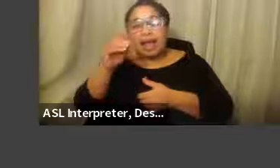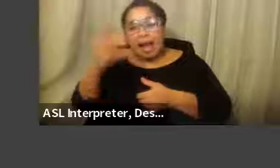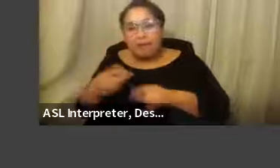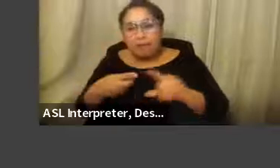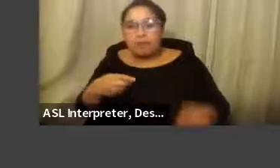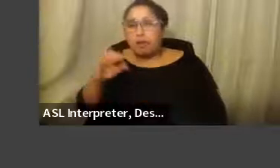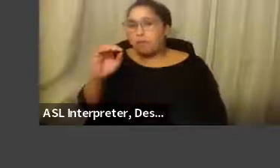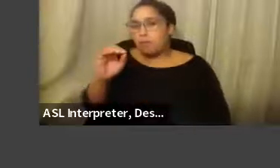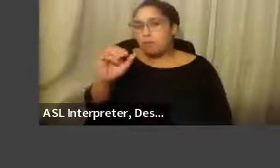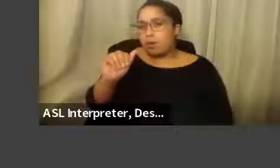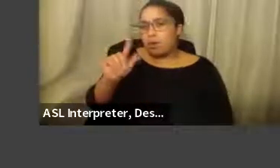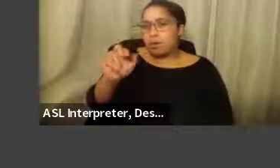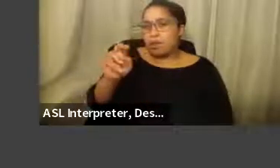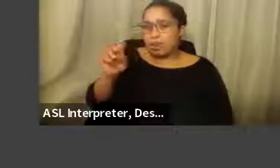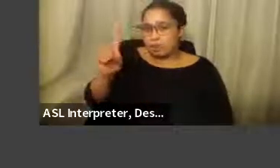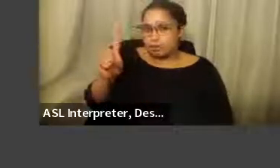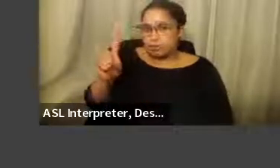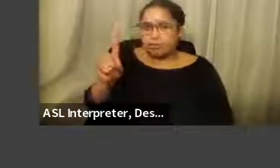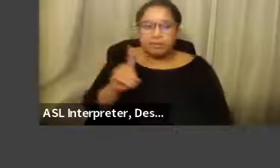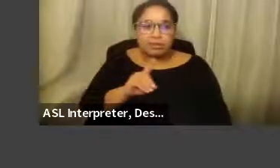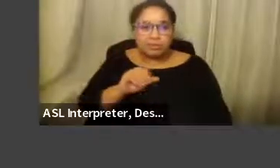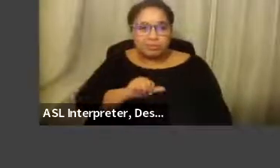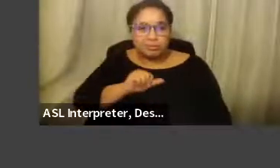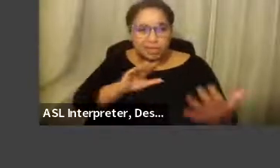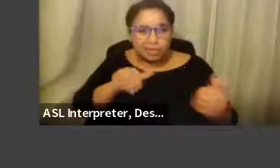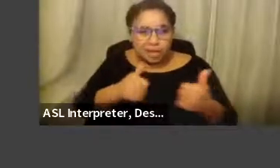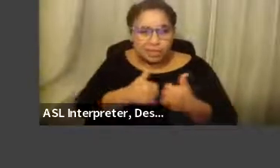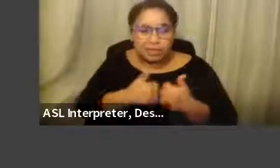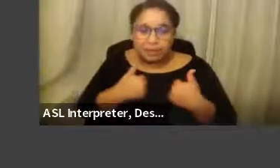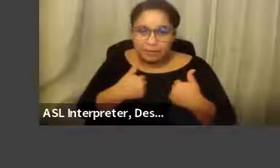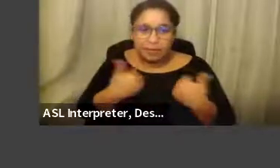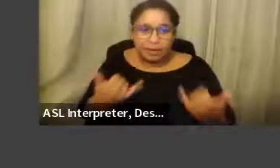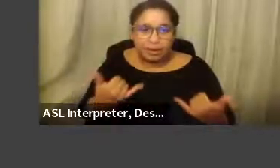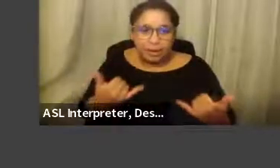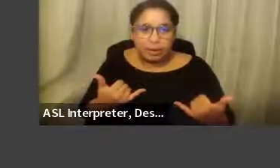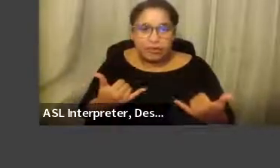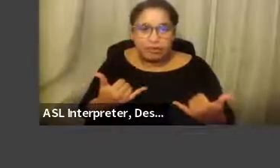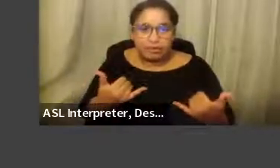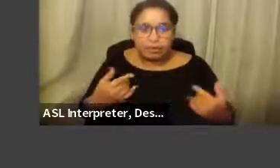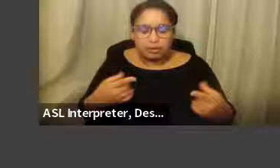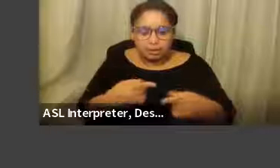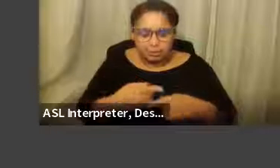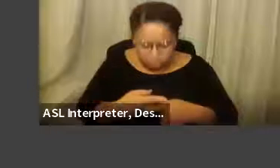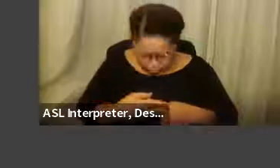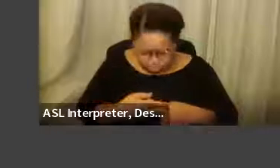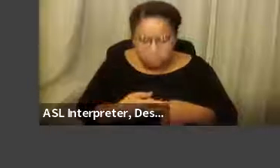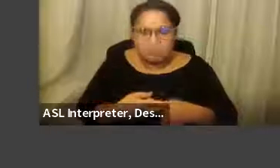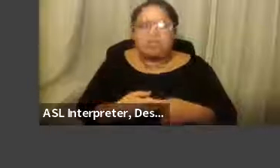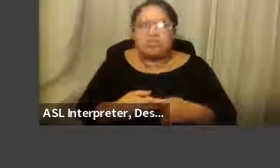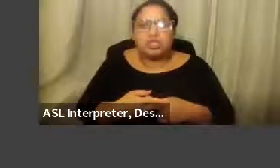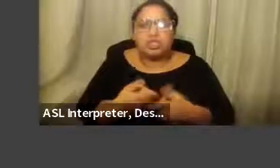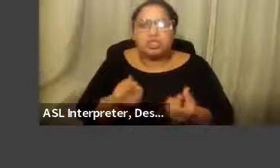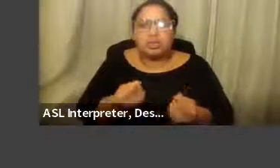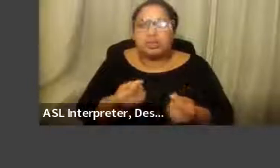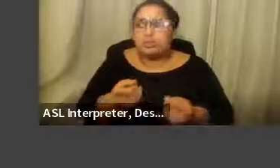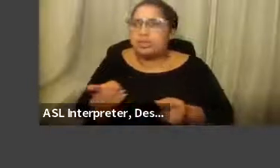We have some very large challenges facing EMS. We're at a crossroads, and what we need to do is better address our